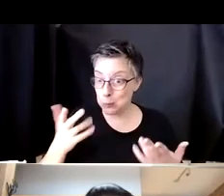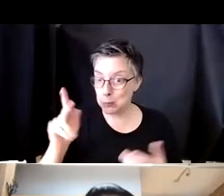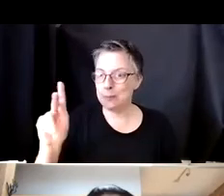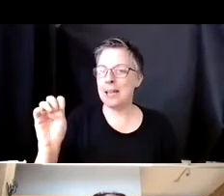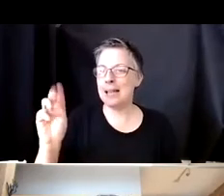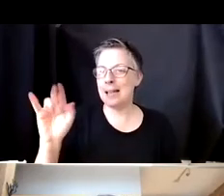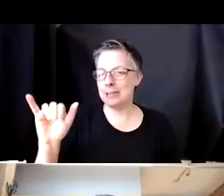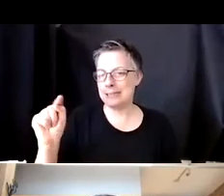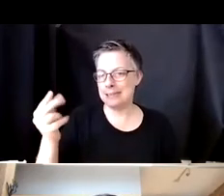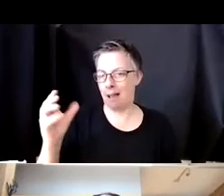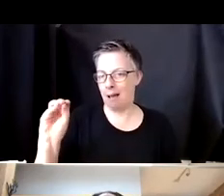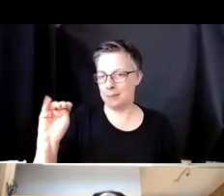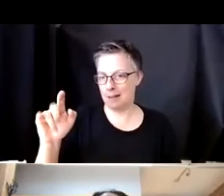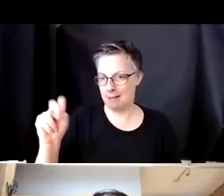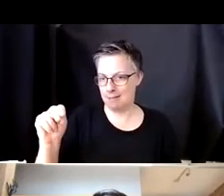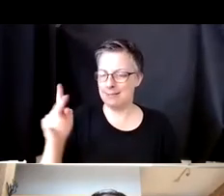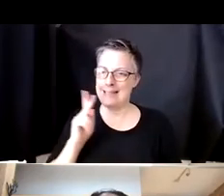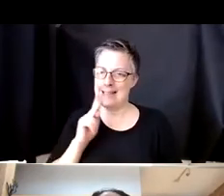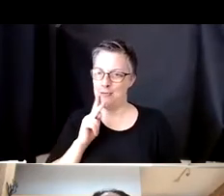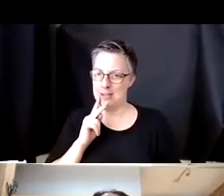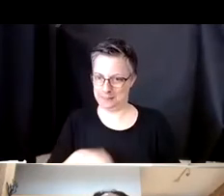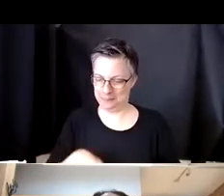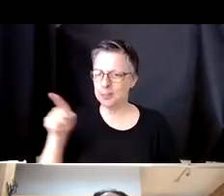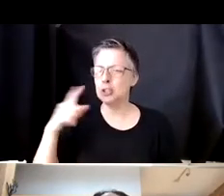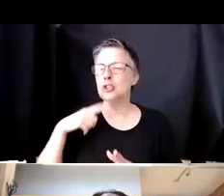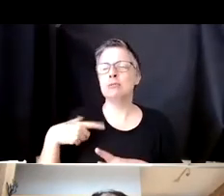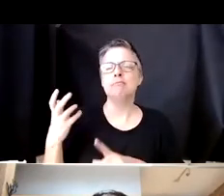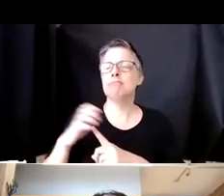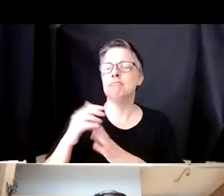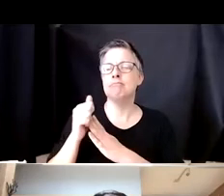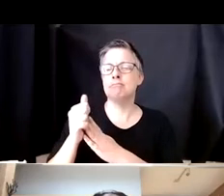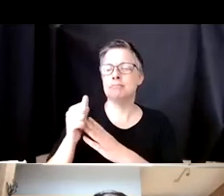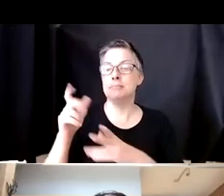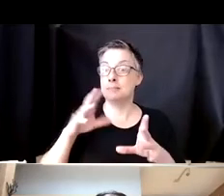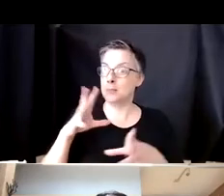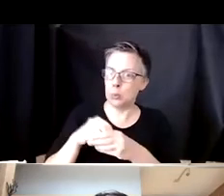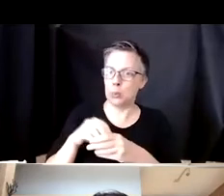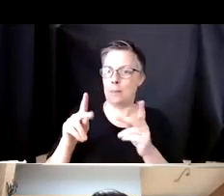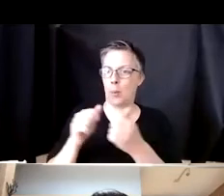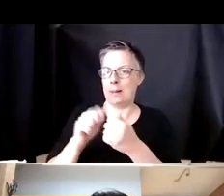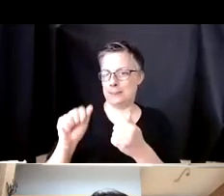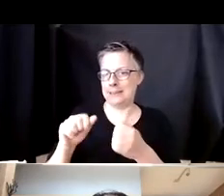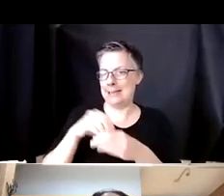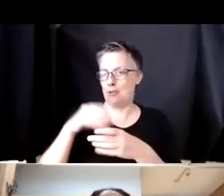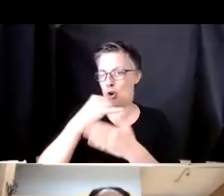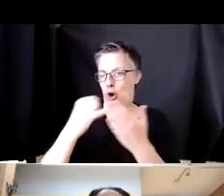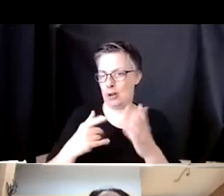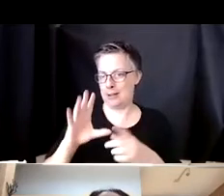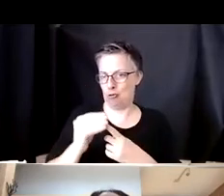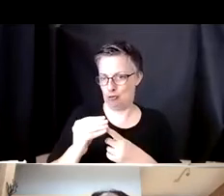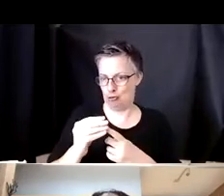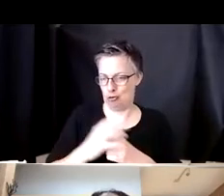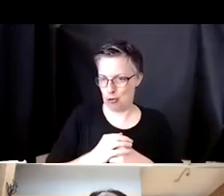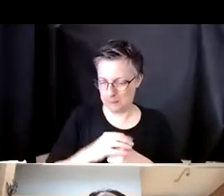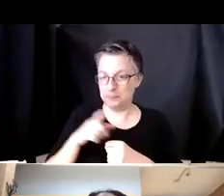Thompson. Carrie has been a champion for the inclusion of people with disabilities in the arts and culture sector. As the